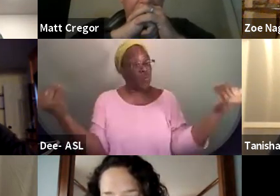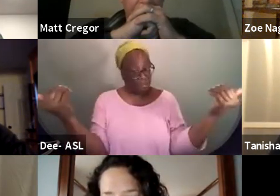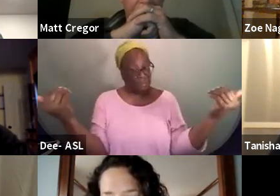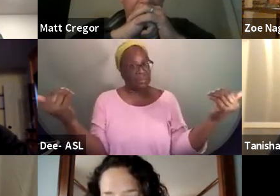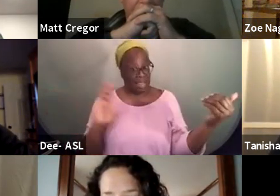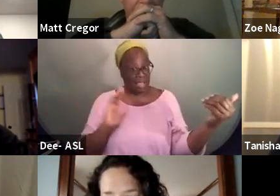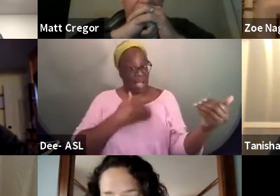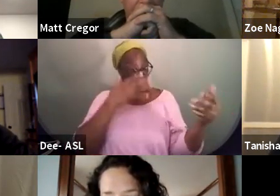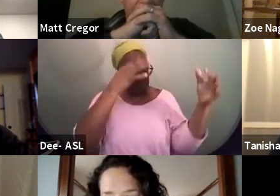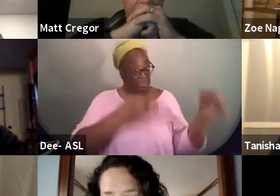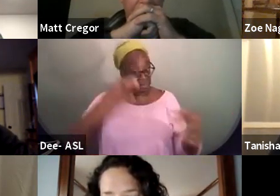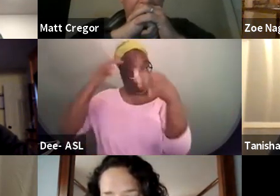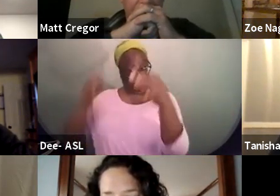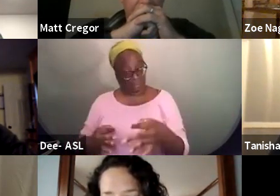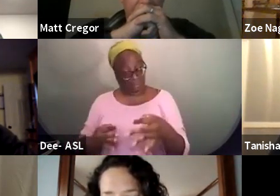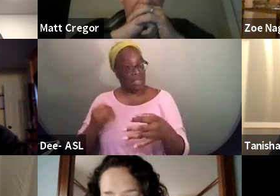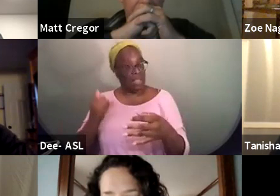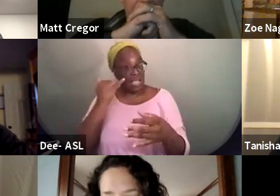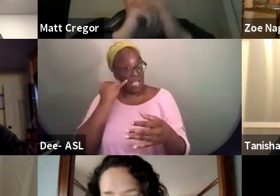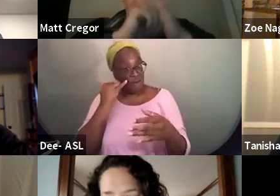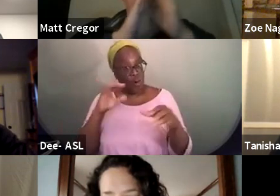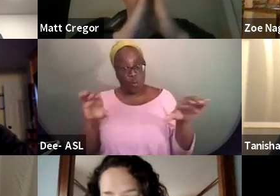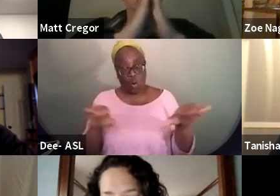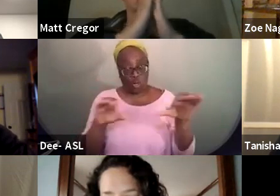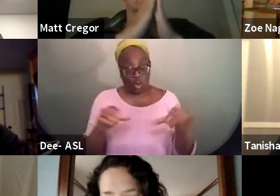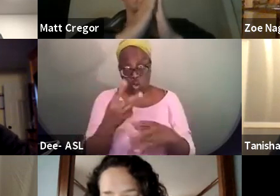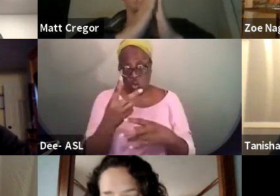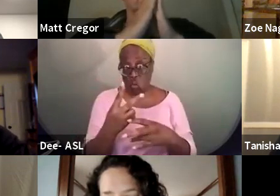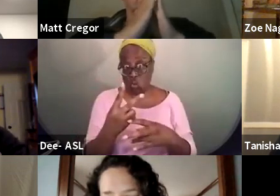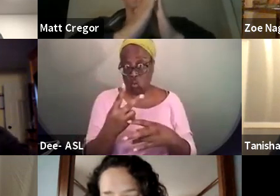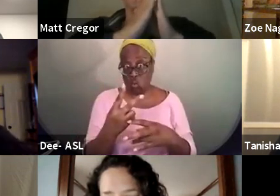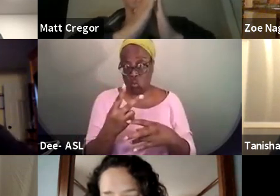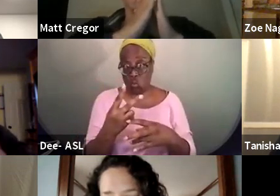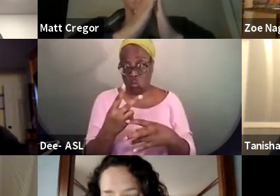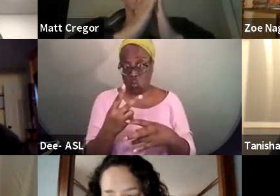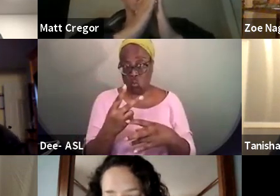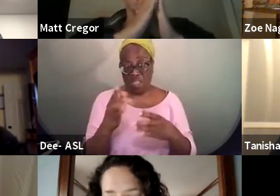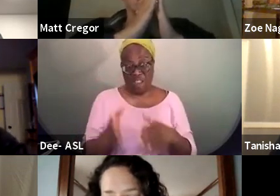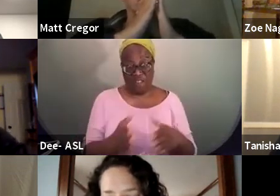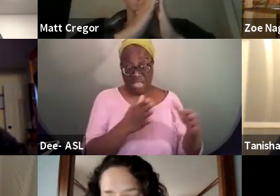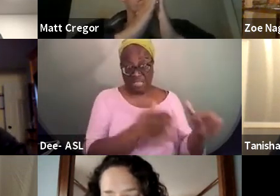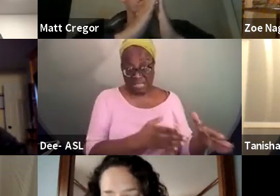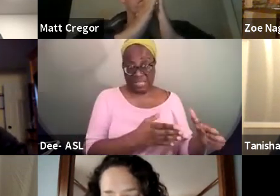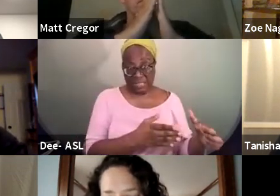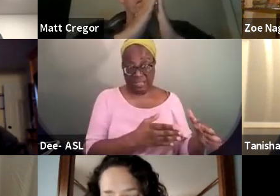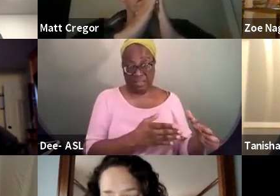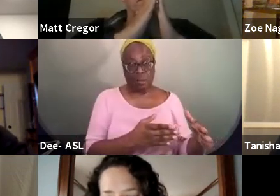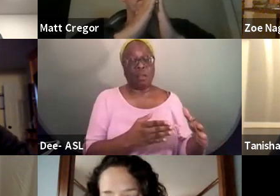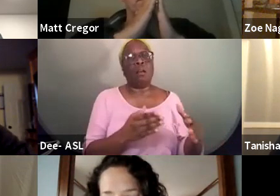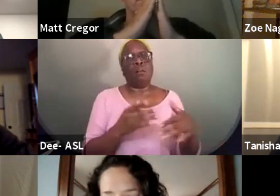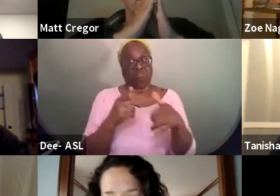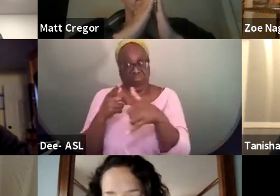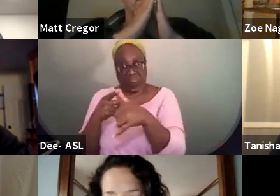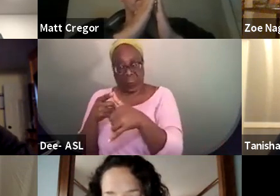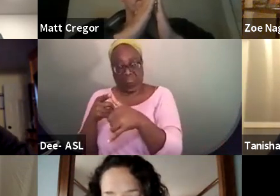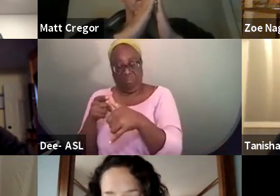decide if we're phasing it anyway. Let's think in terms of phases, and let's work on. It